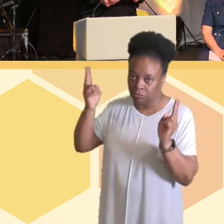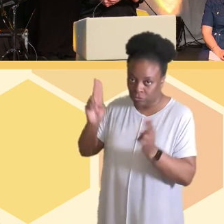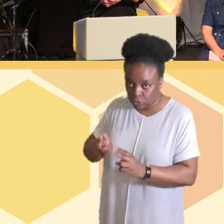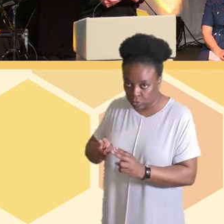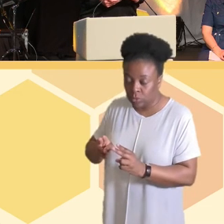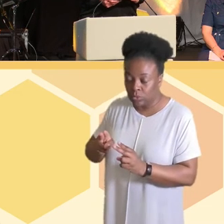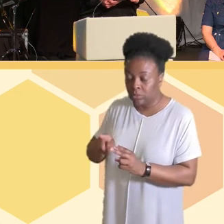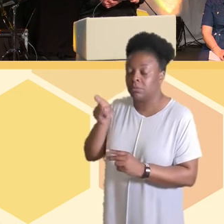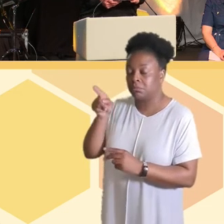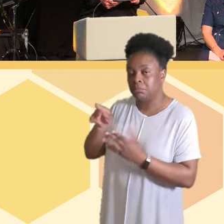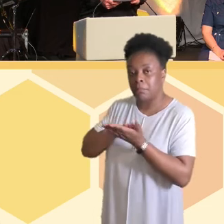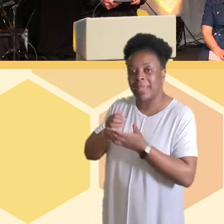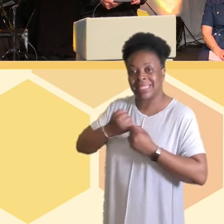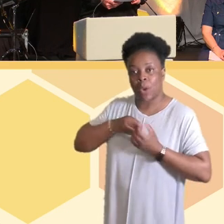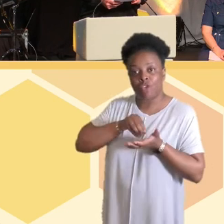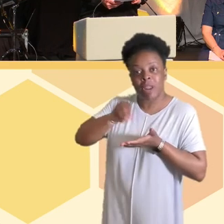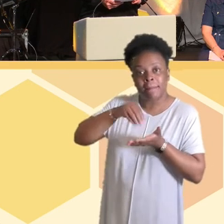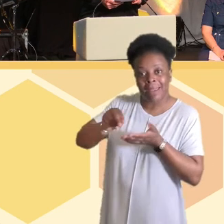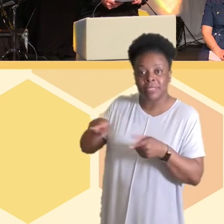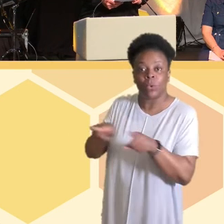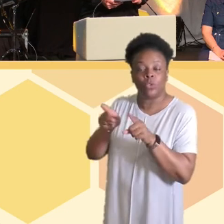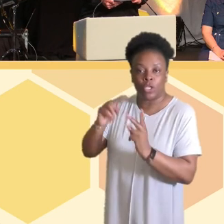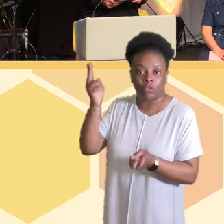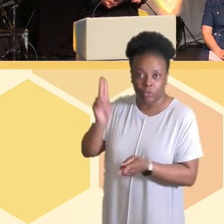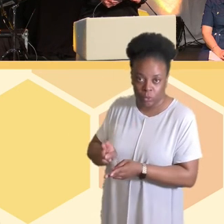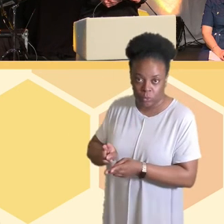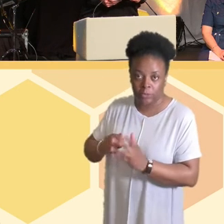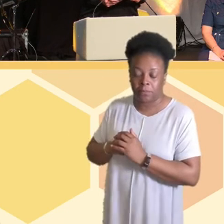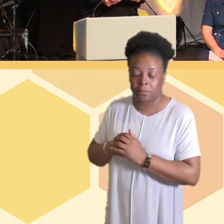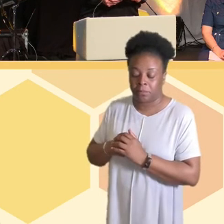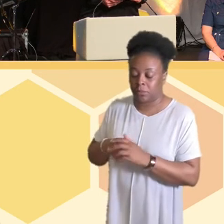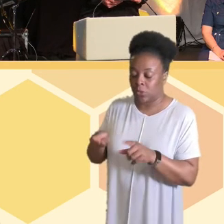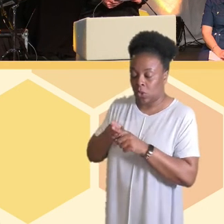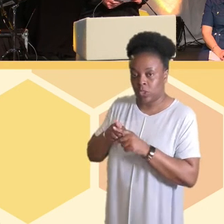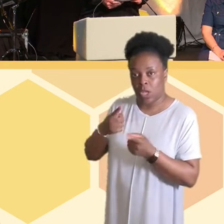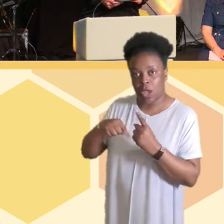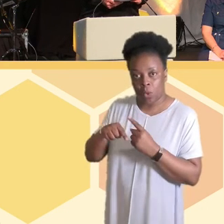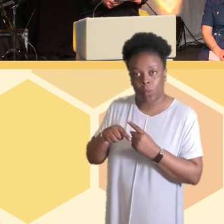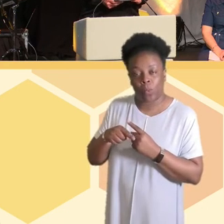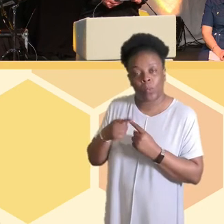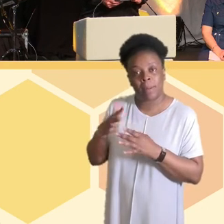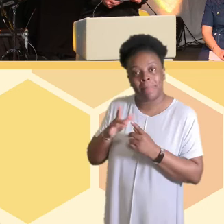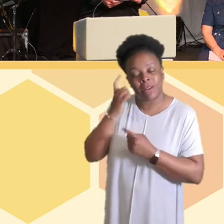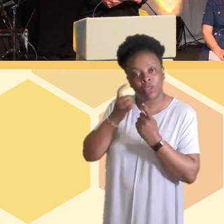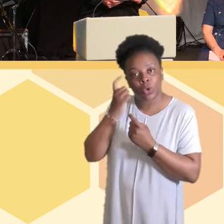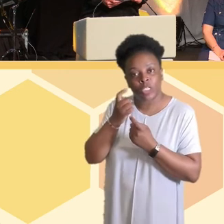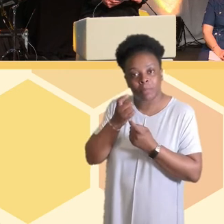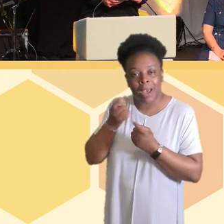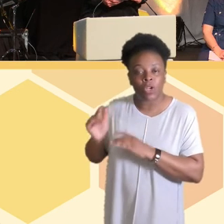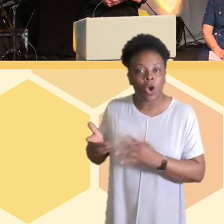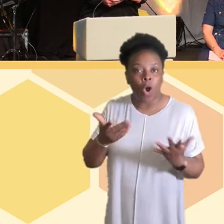£331,000 worth of repayments. And an interest-free period was given to 20 churches with building projects